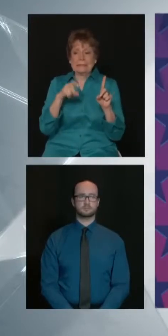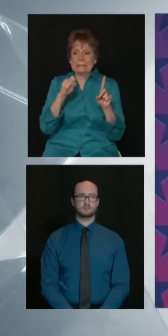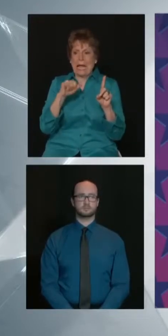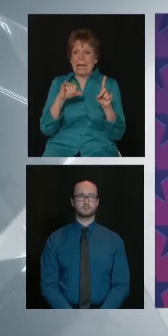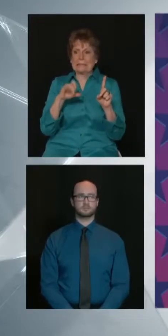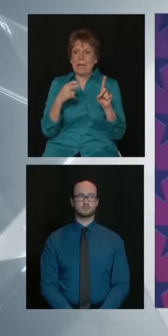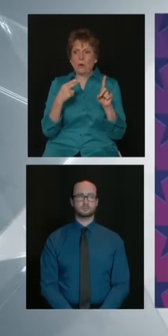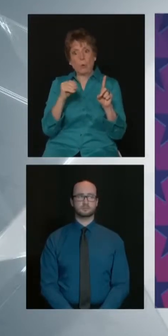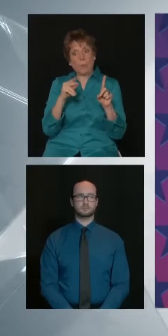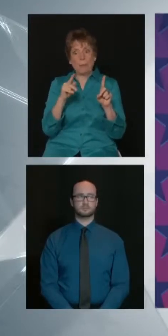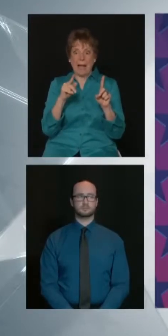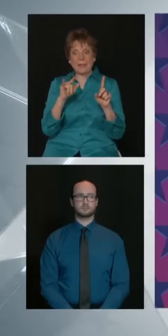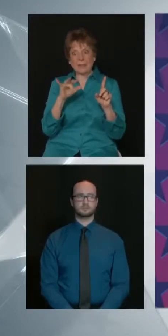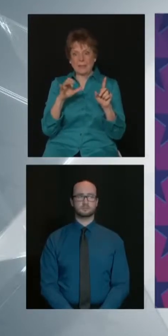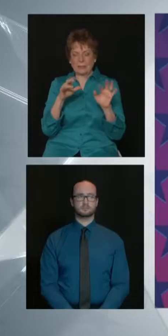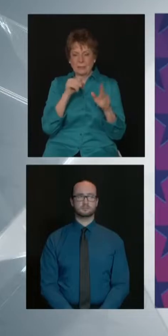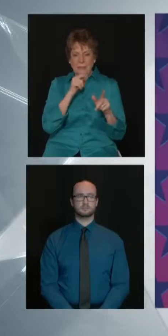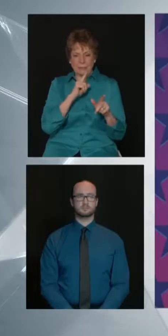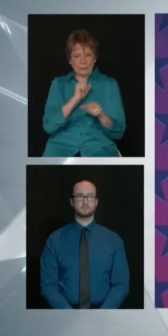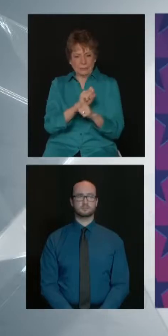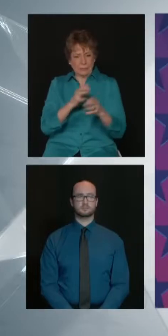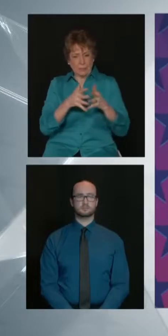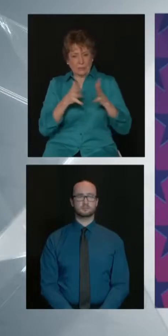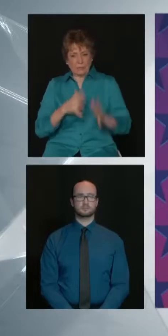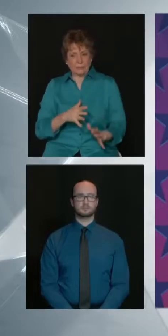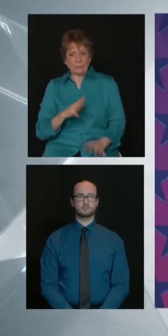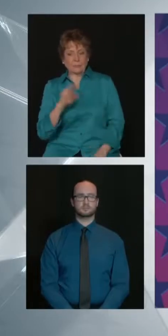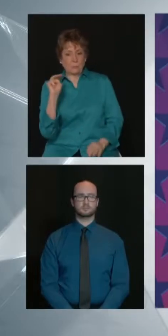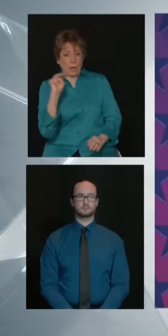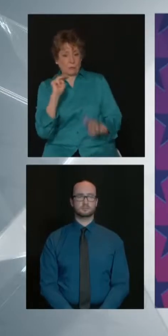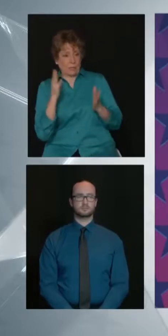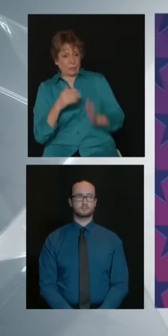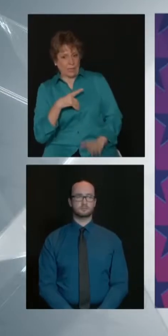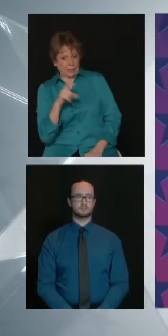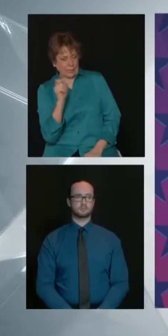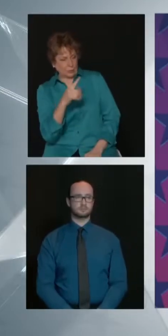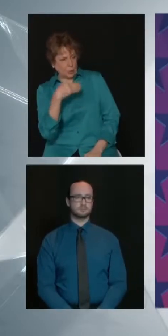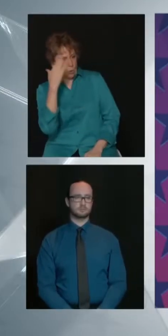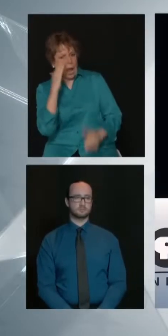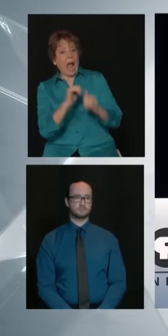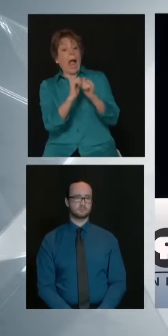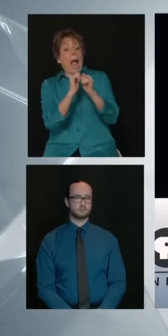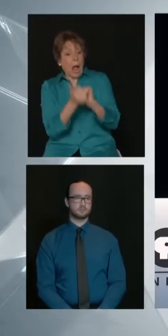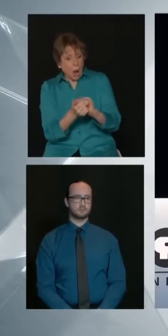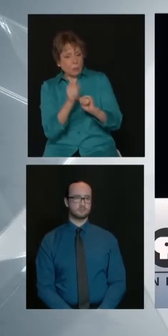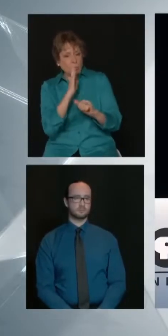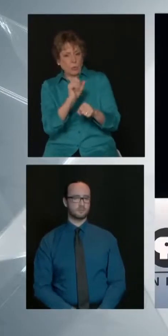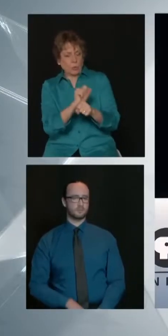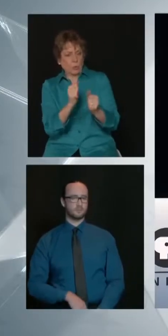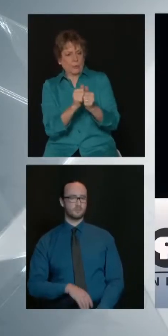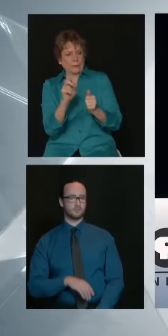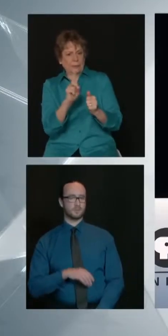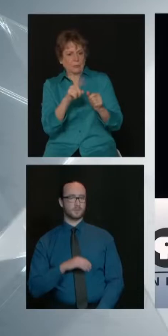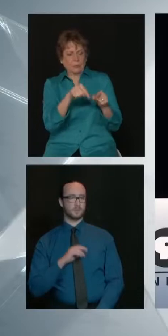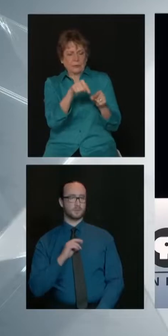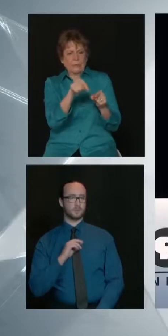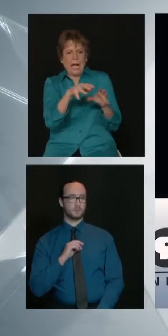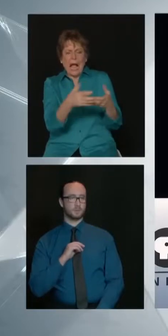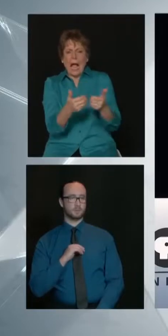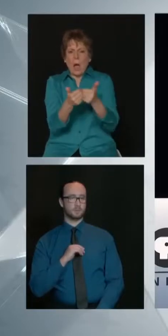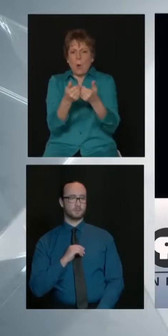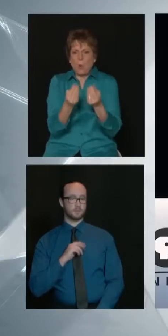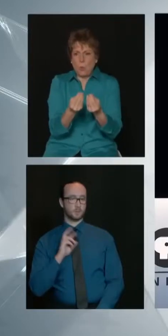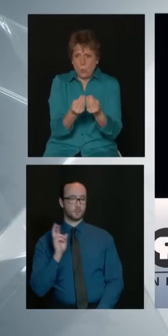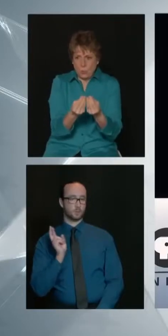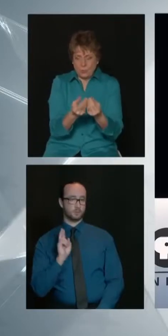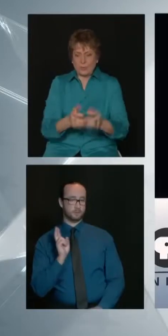you on the idea of working with Democrats, on cooperating across the aisle. You might be able to work with Democrats like Sinema, Democrats like